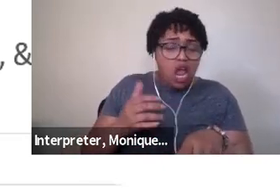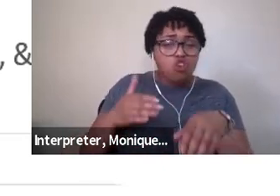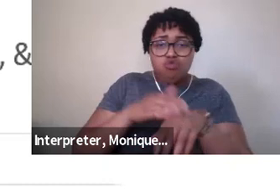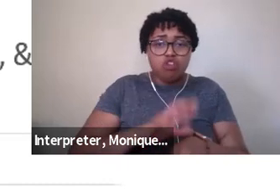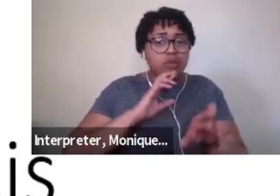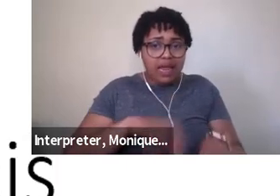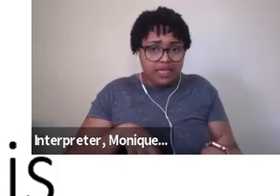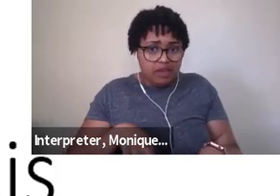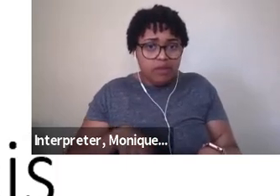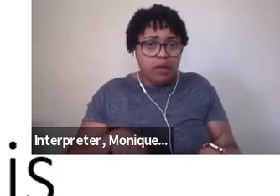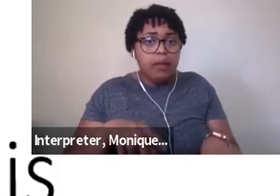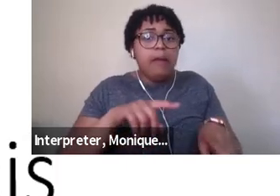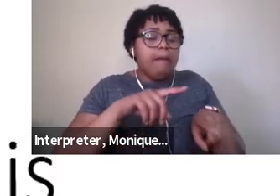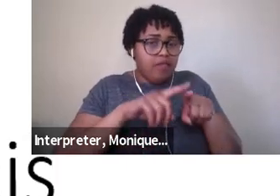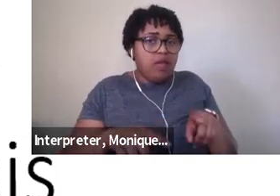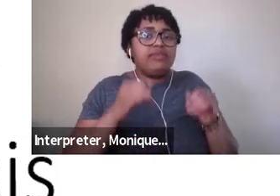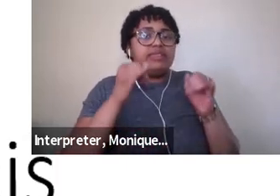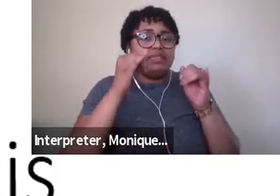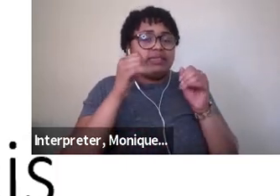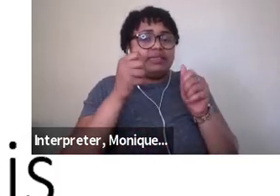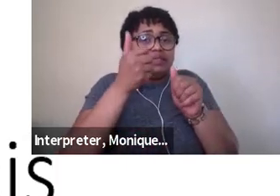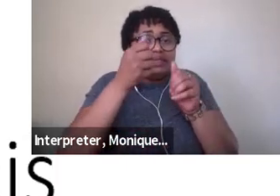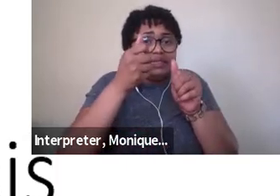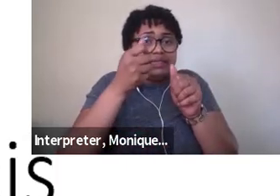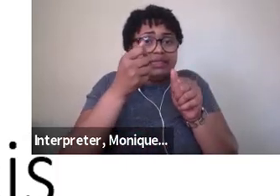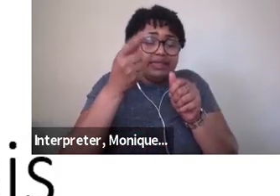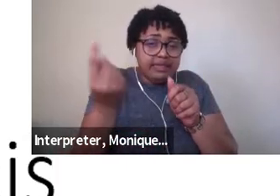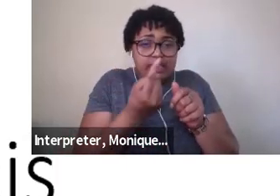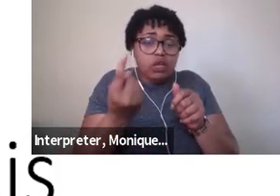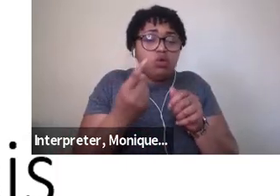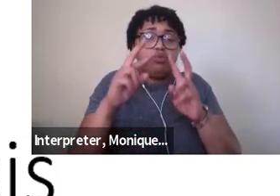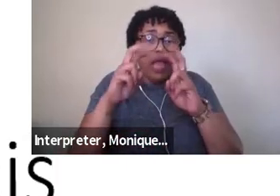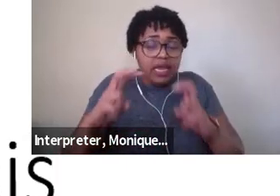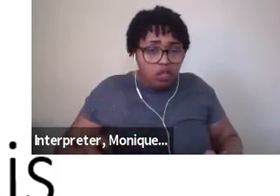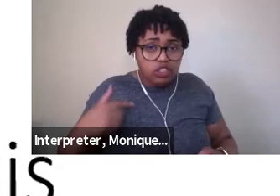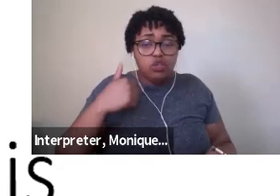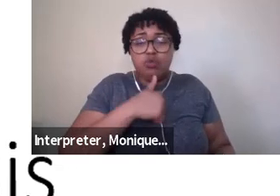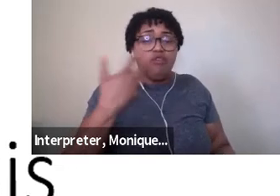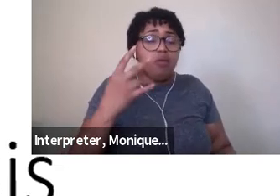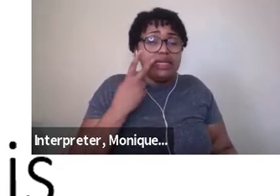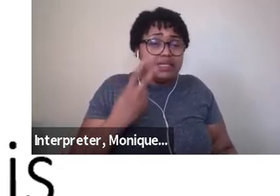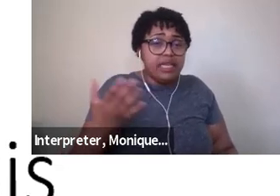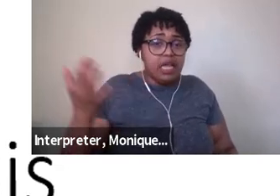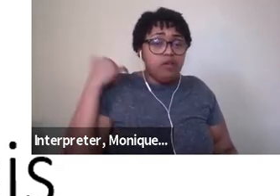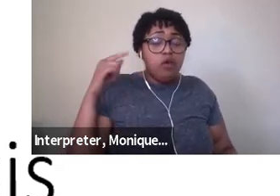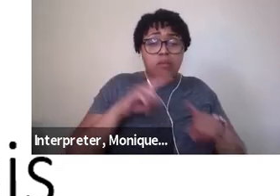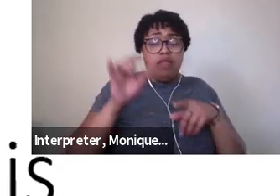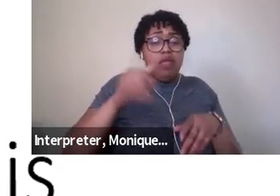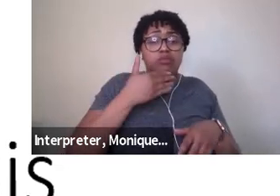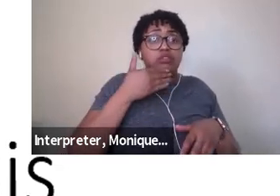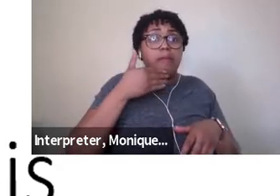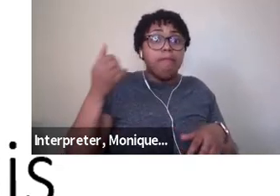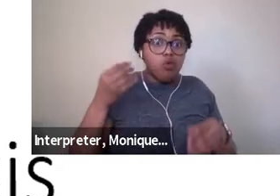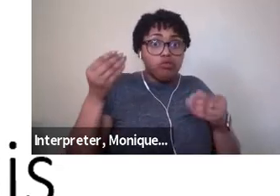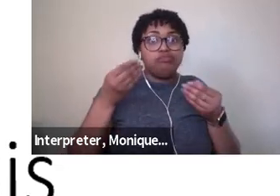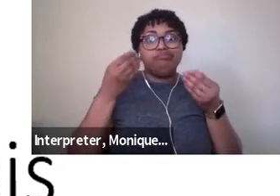phylogenetic analysis that we have seen before. So that was the most generous ideas that we had